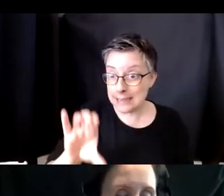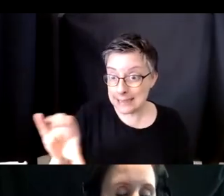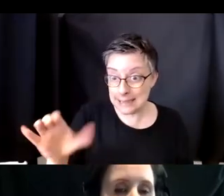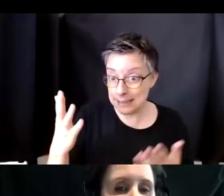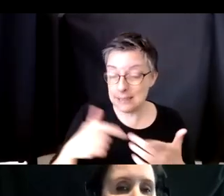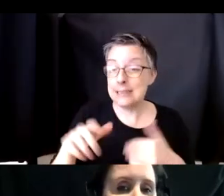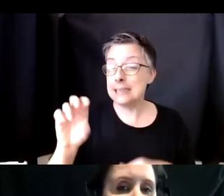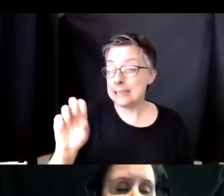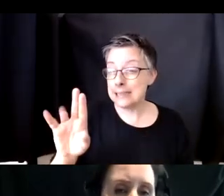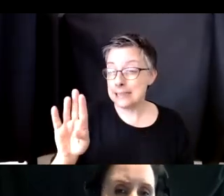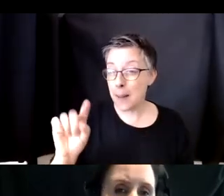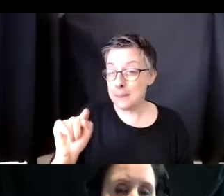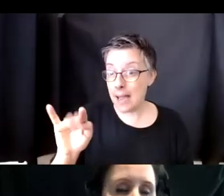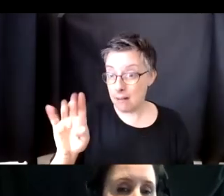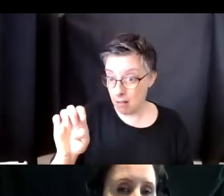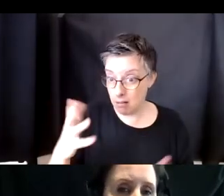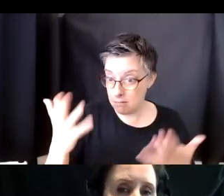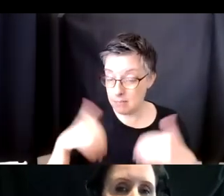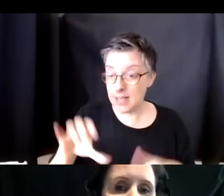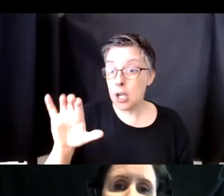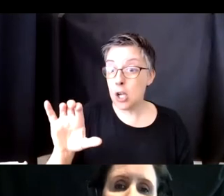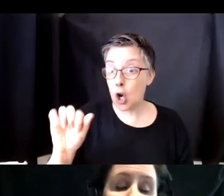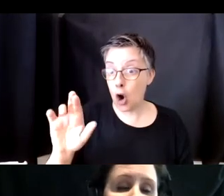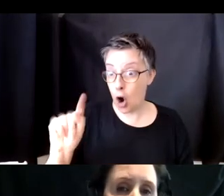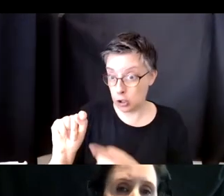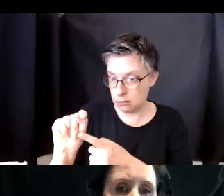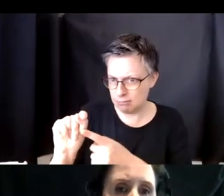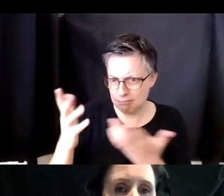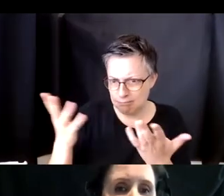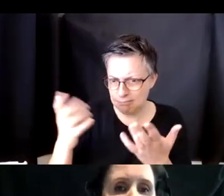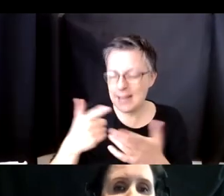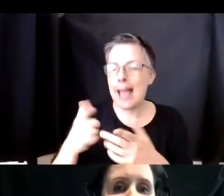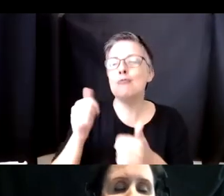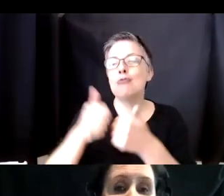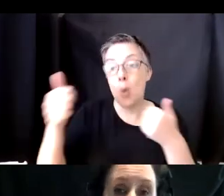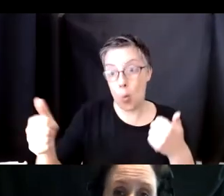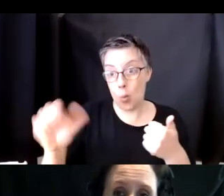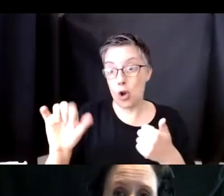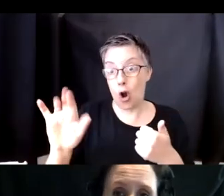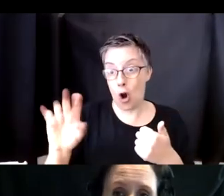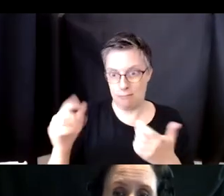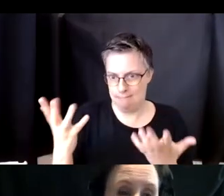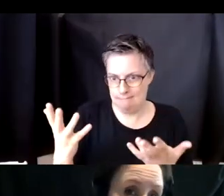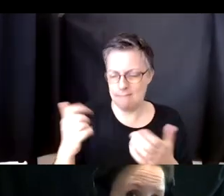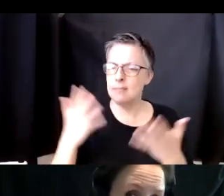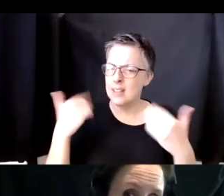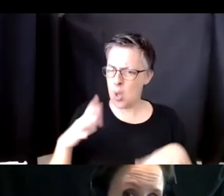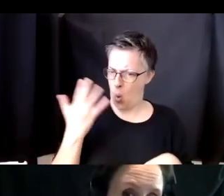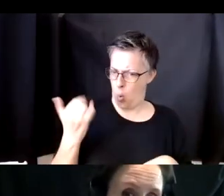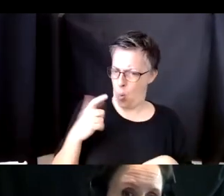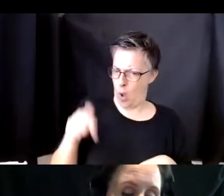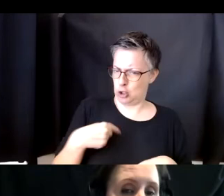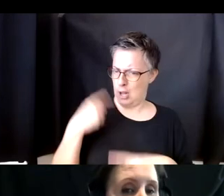subtitle? What is CART, C-A-R-T, and remote CART? Why should I be concerned with